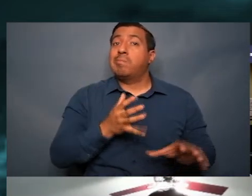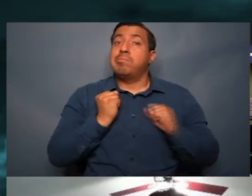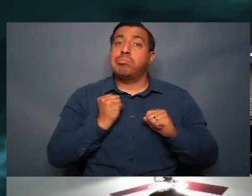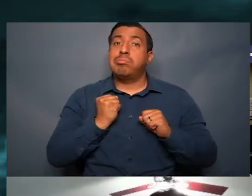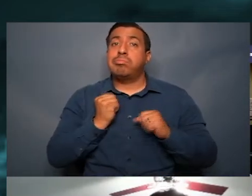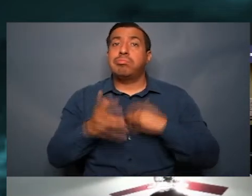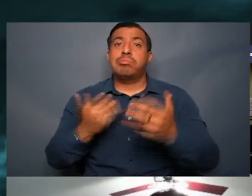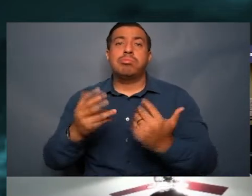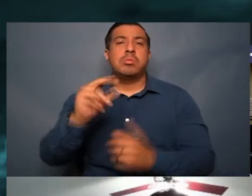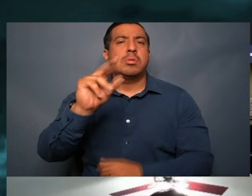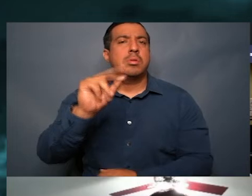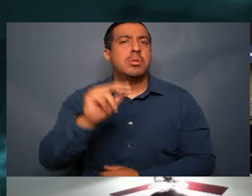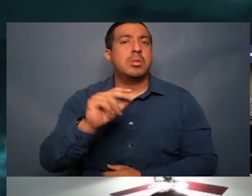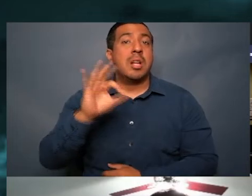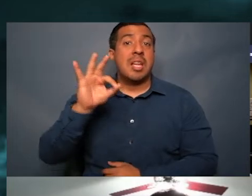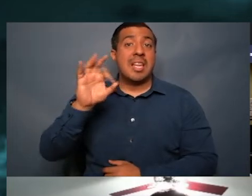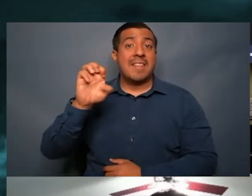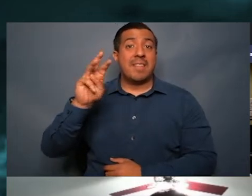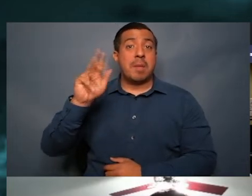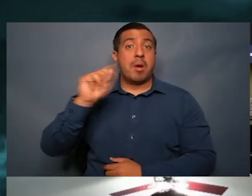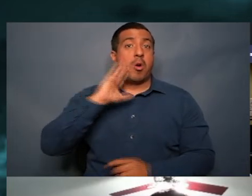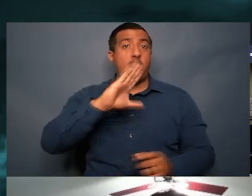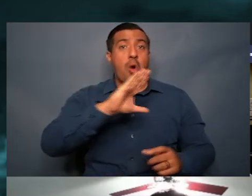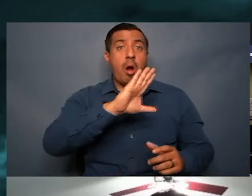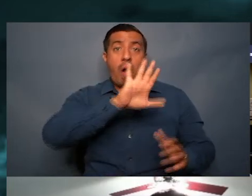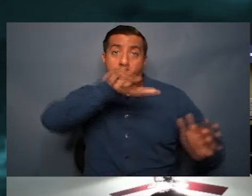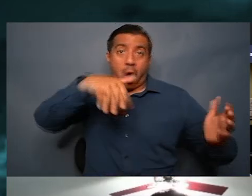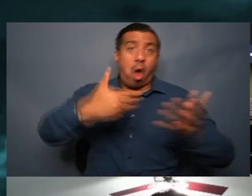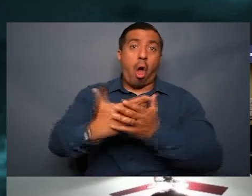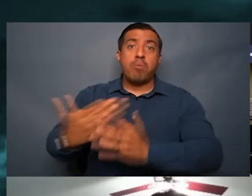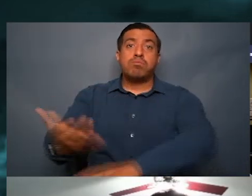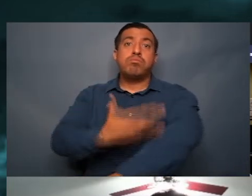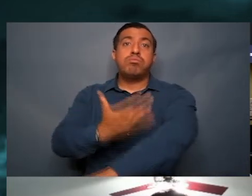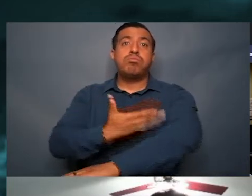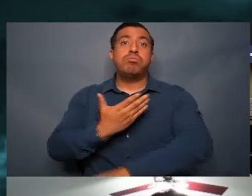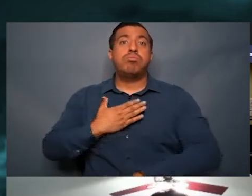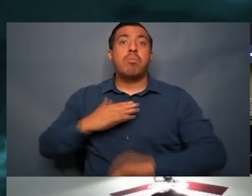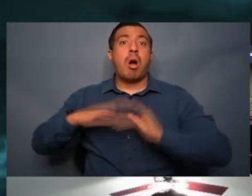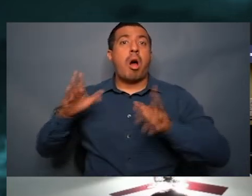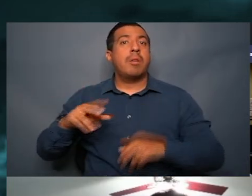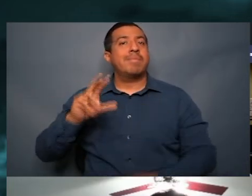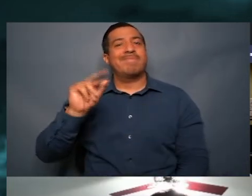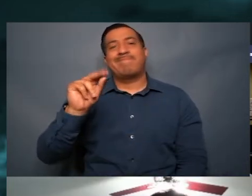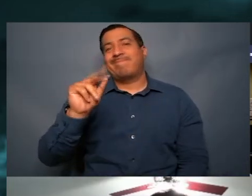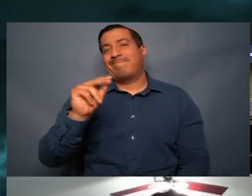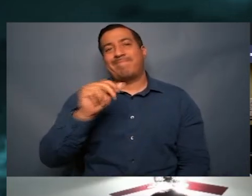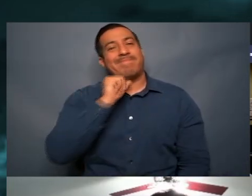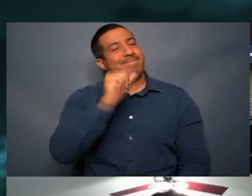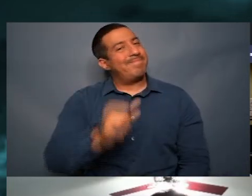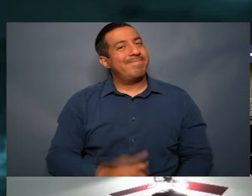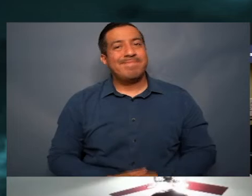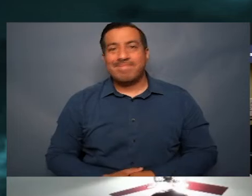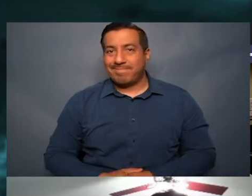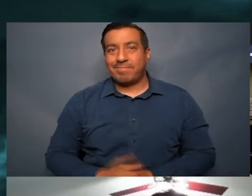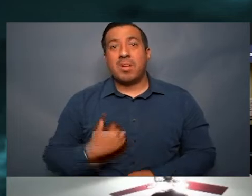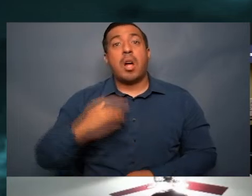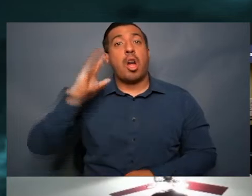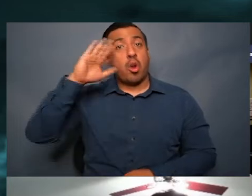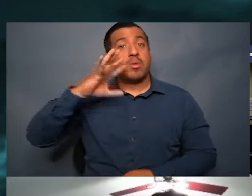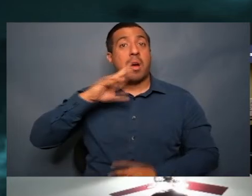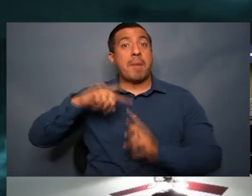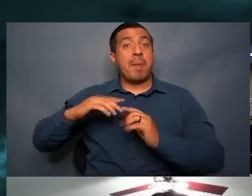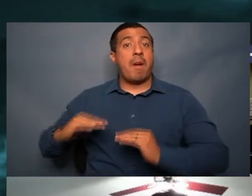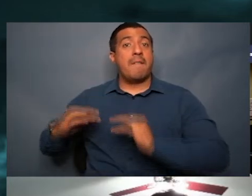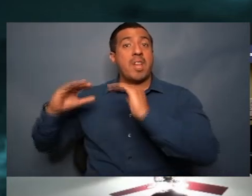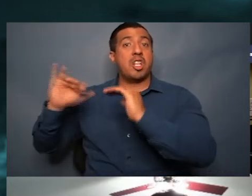expect FEMA to remodel your house. That's definitely not a good insurance policy to have. And I know we've been talking a lot about flood insurance, but